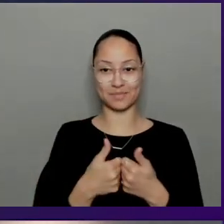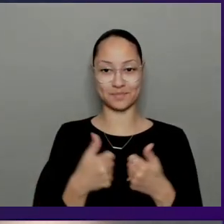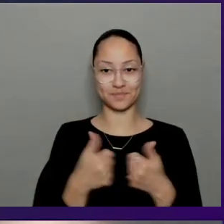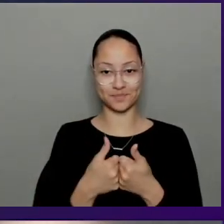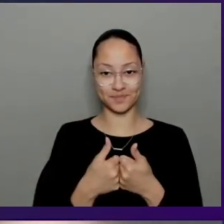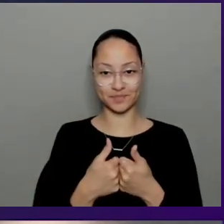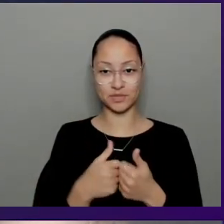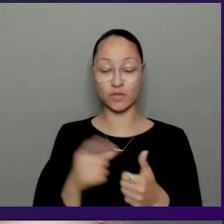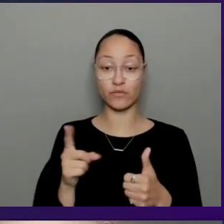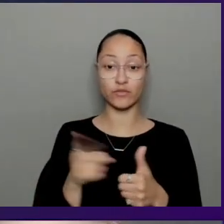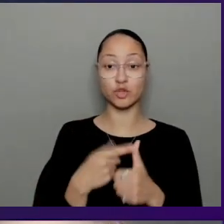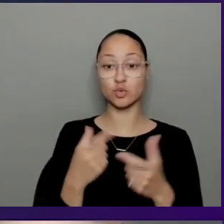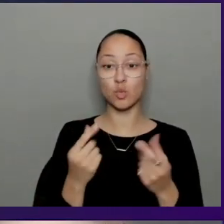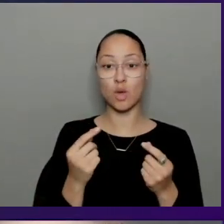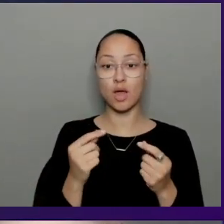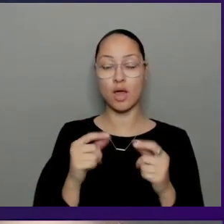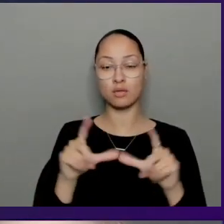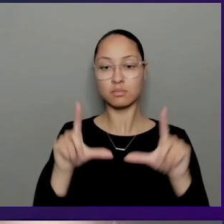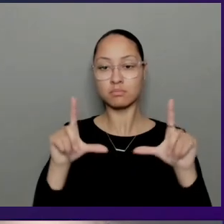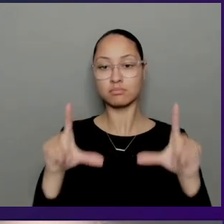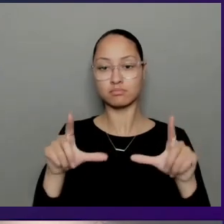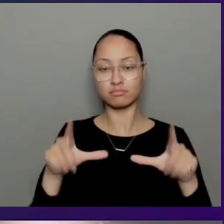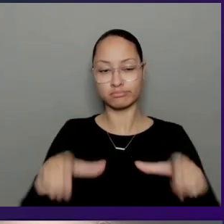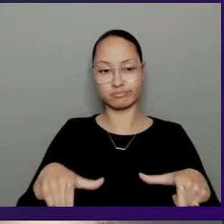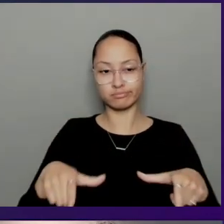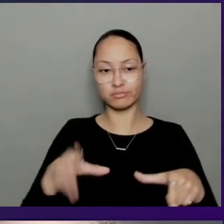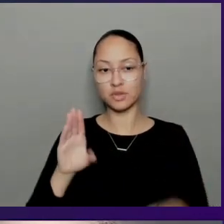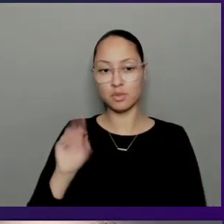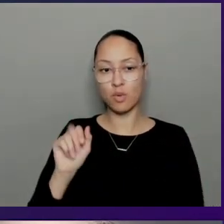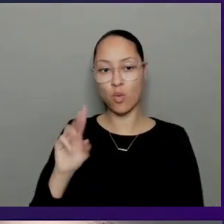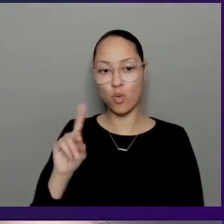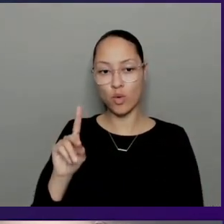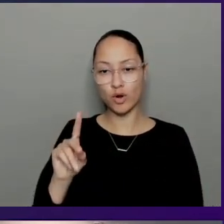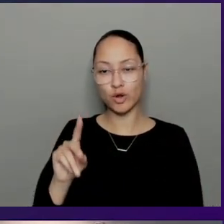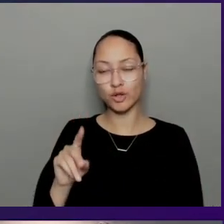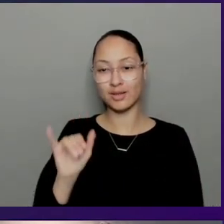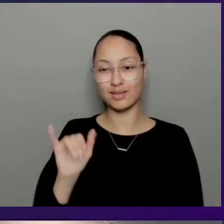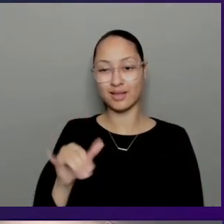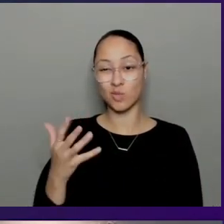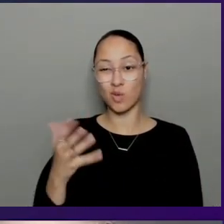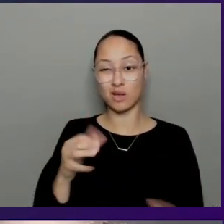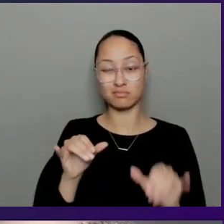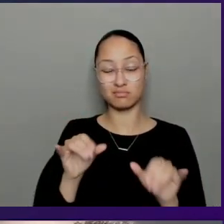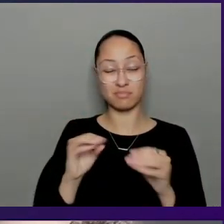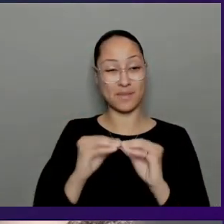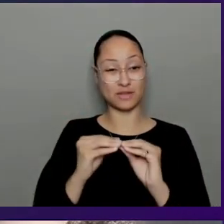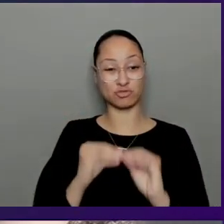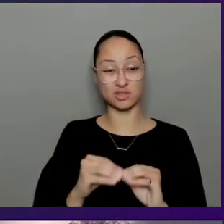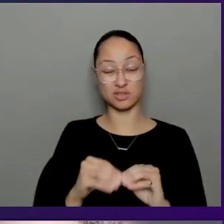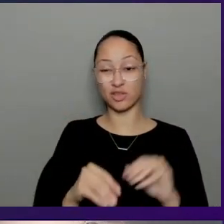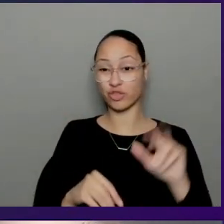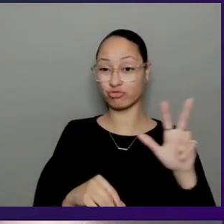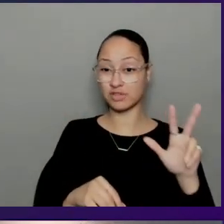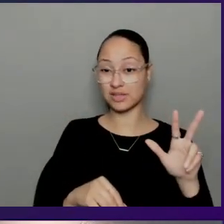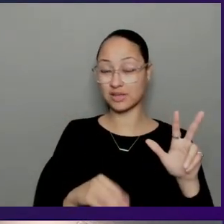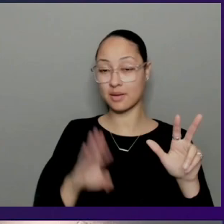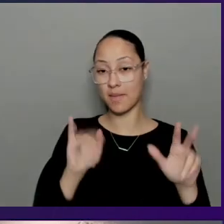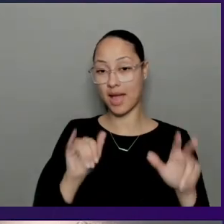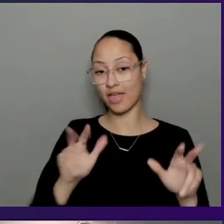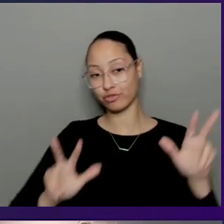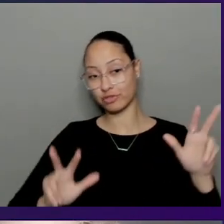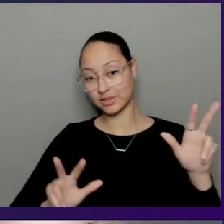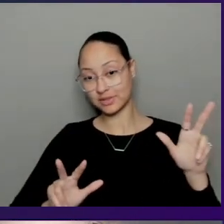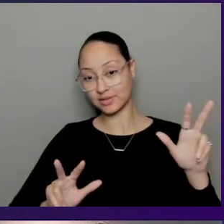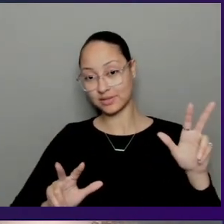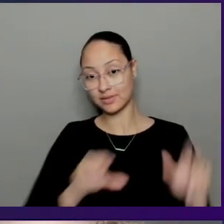board. The board is basically a matrix 3x3, and it's a matrix of boxes. So we